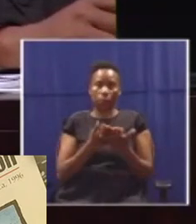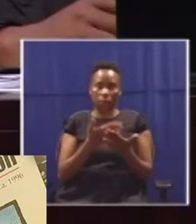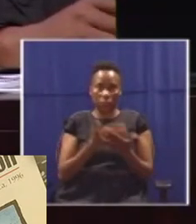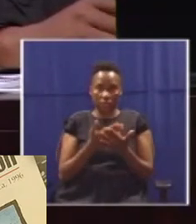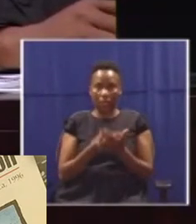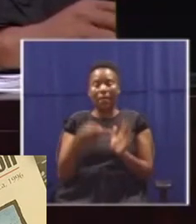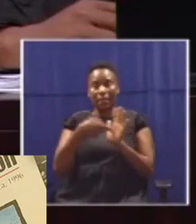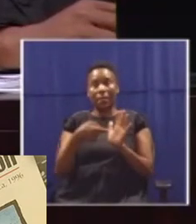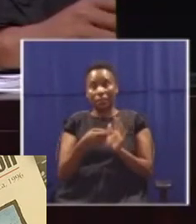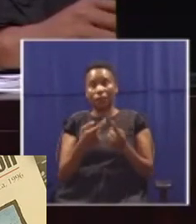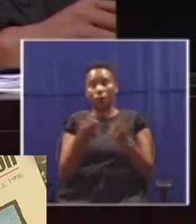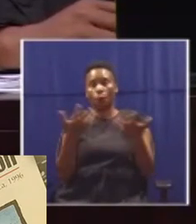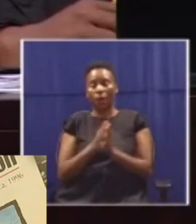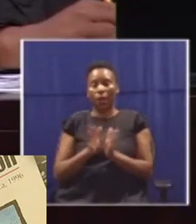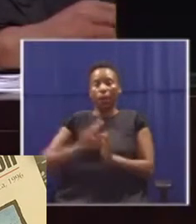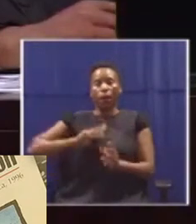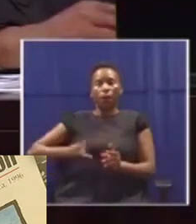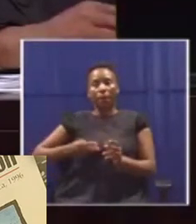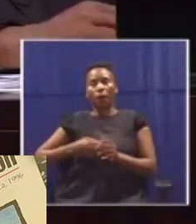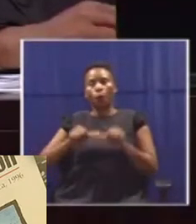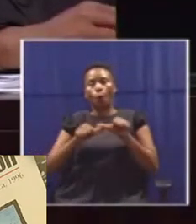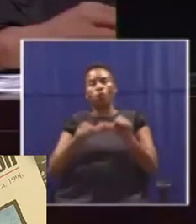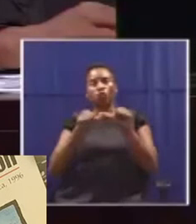turn are due to the fact that women continue to